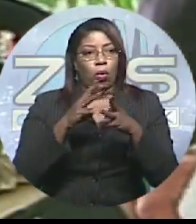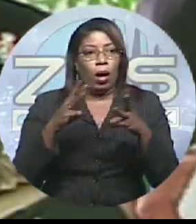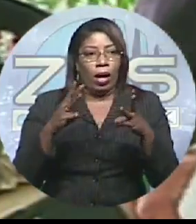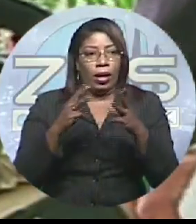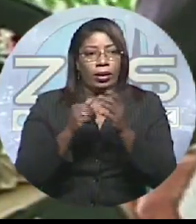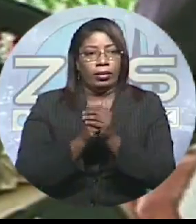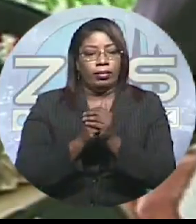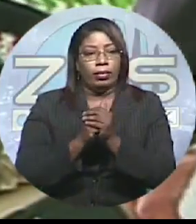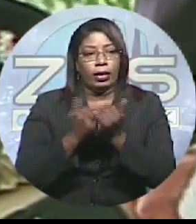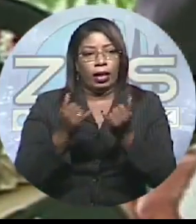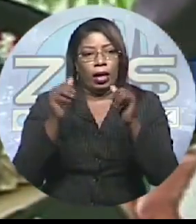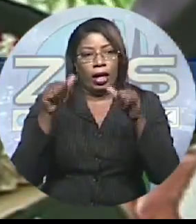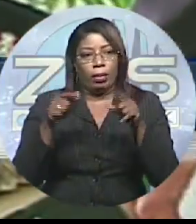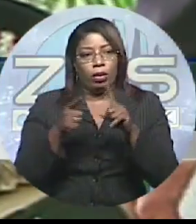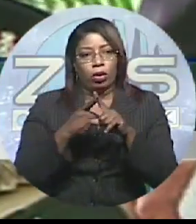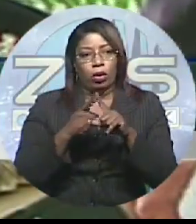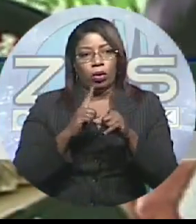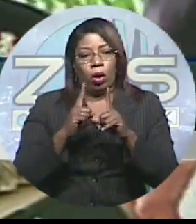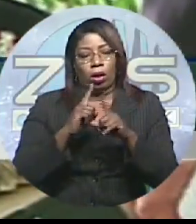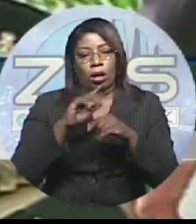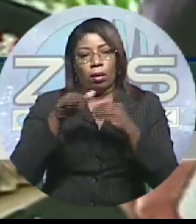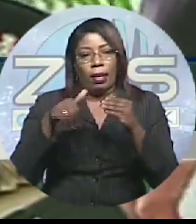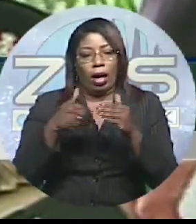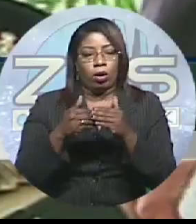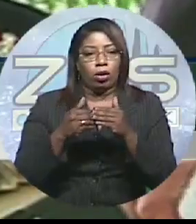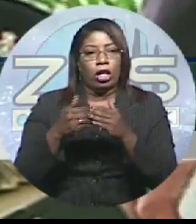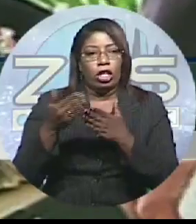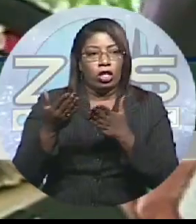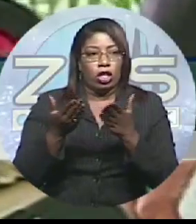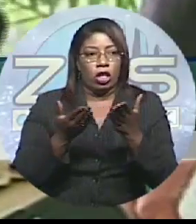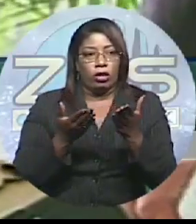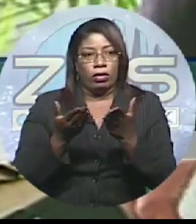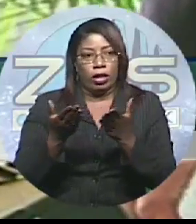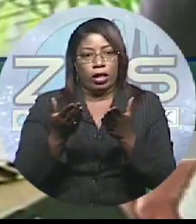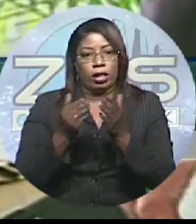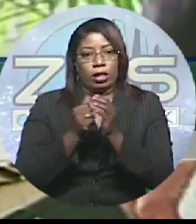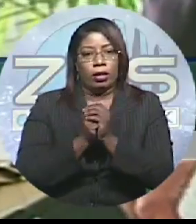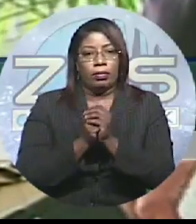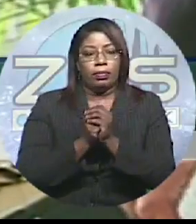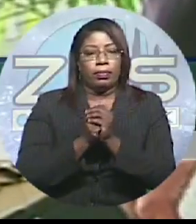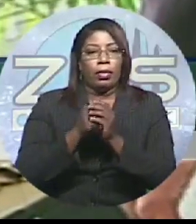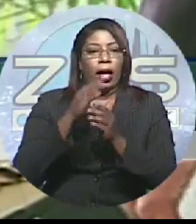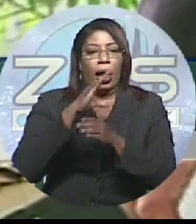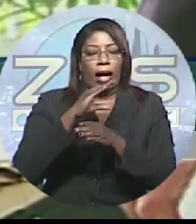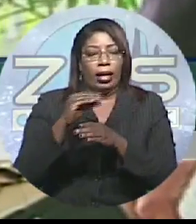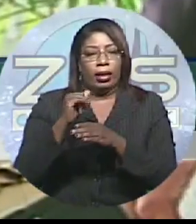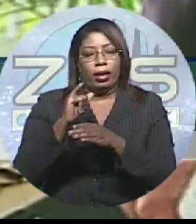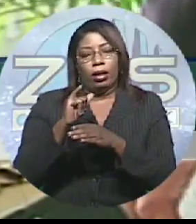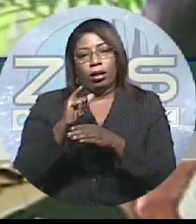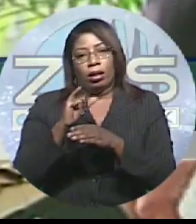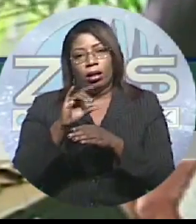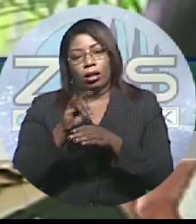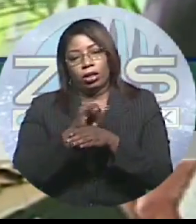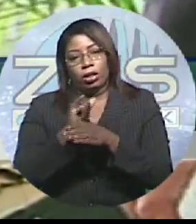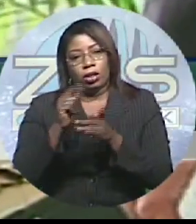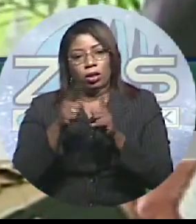to speak of service and the obligation to serve is one